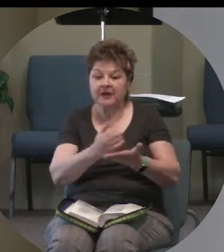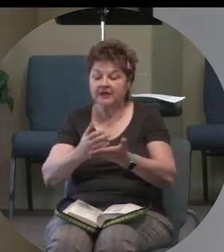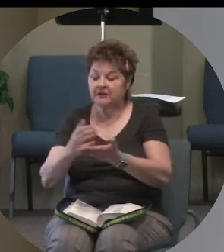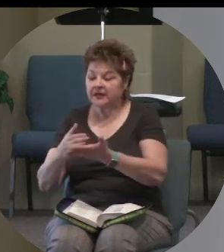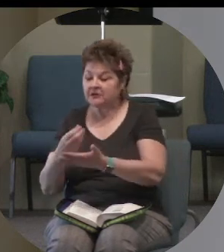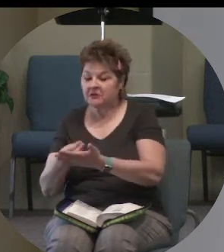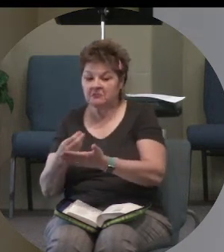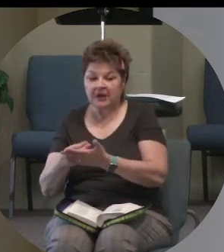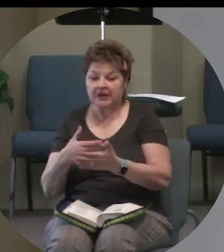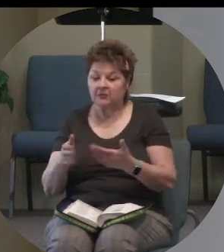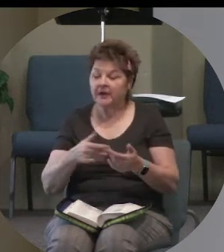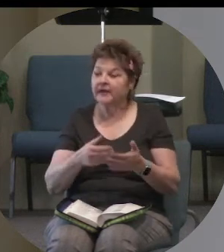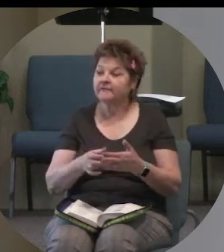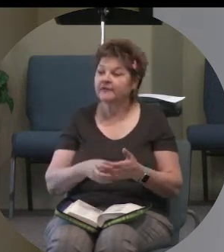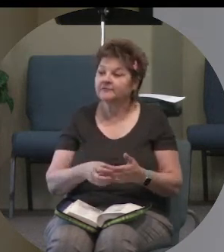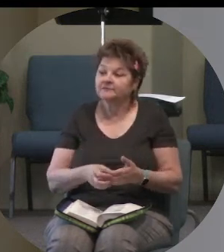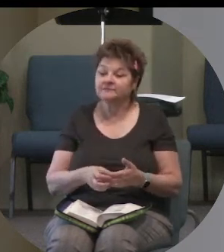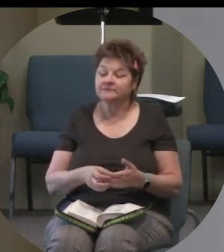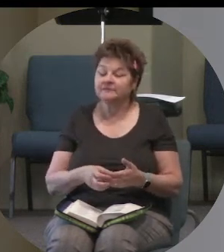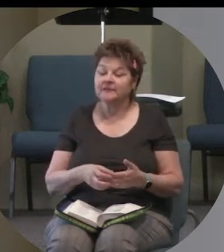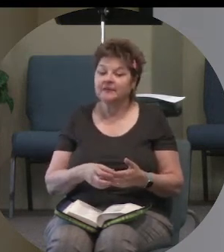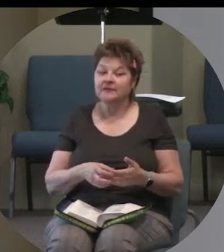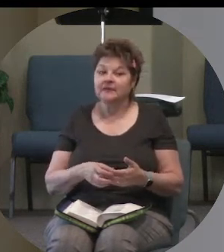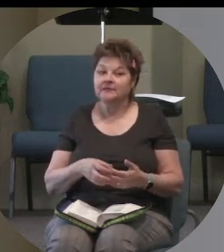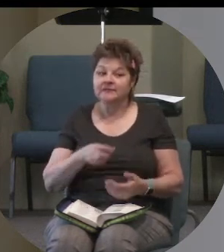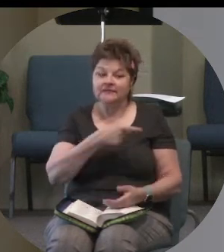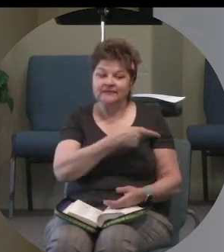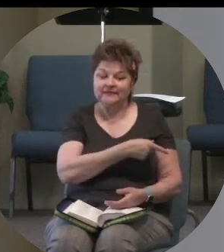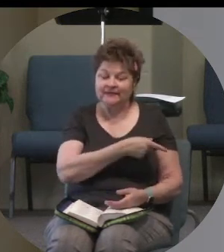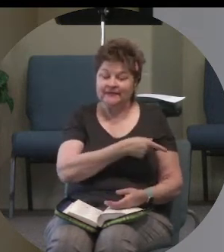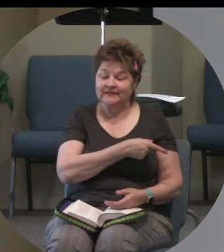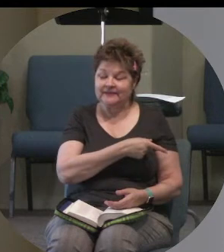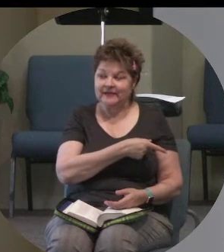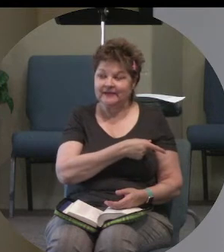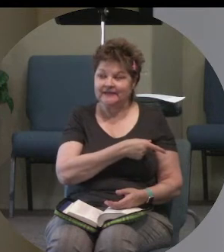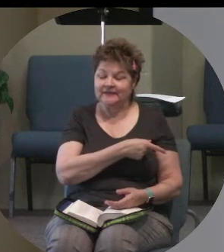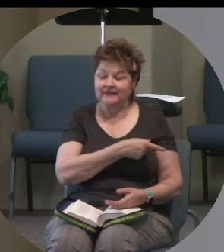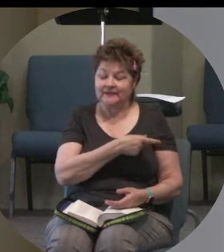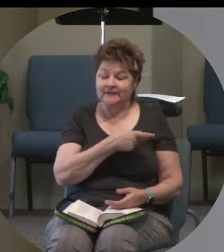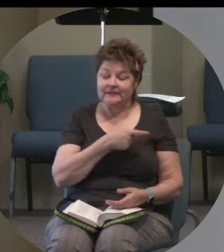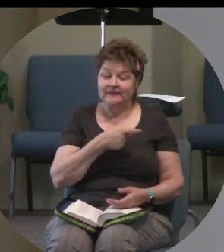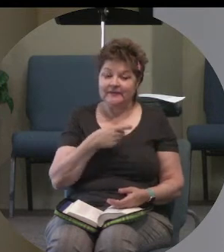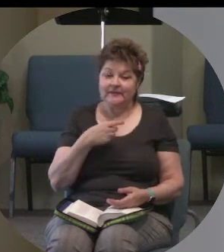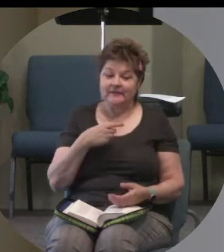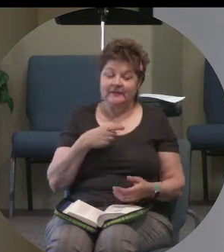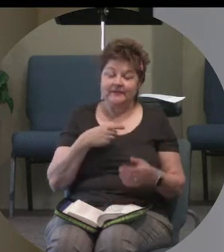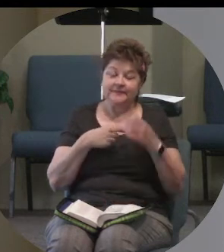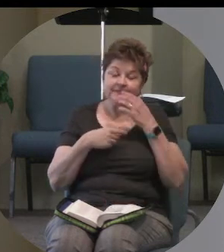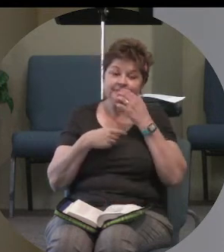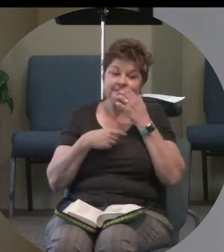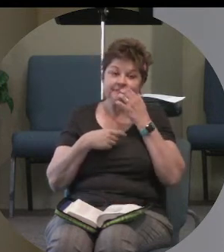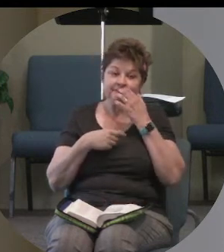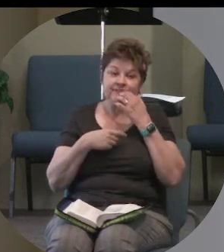Right? Is this a testament to Hezekiah? Or is this a testament to God's faithfulness?